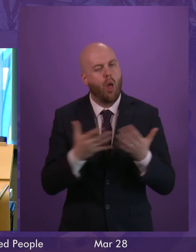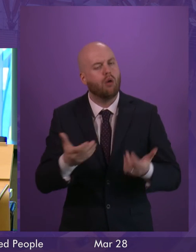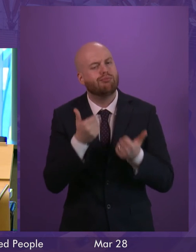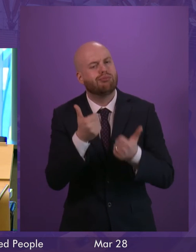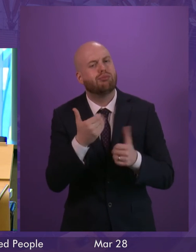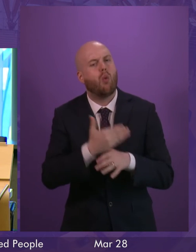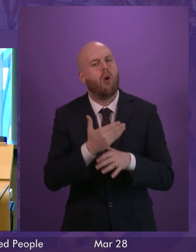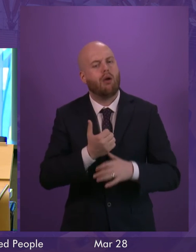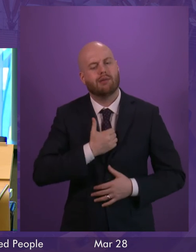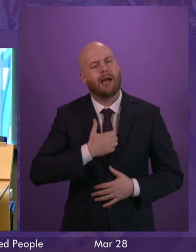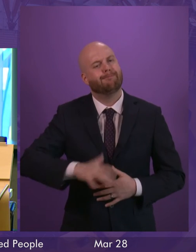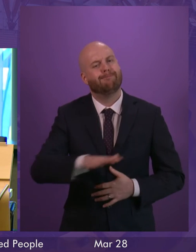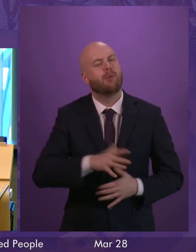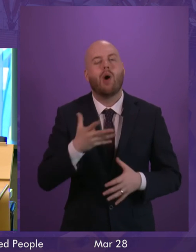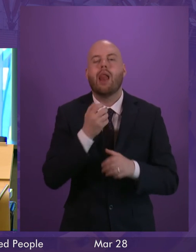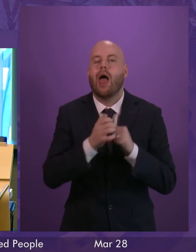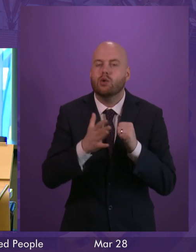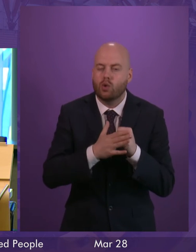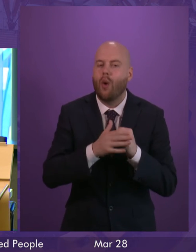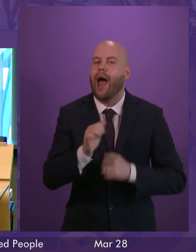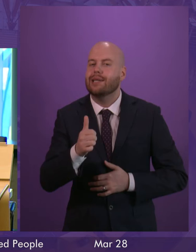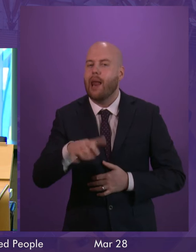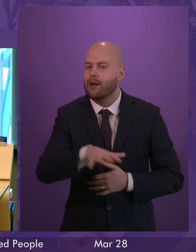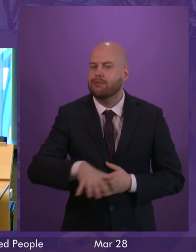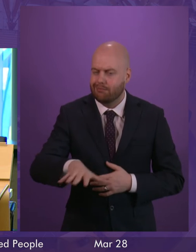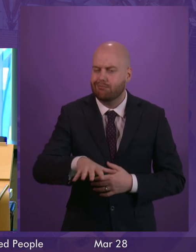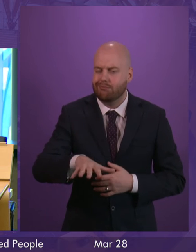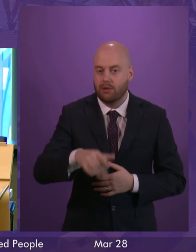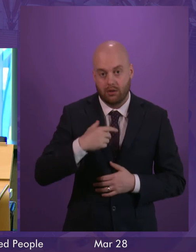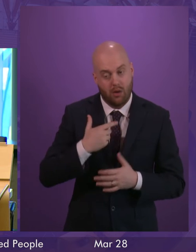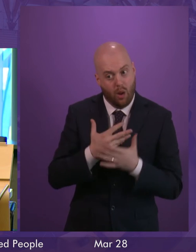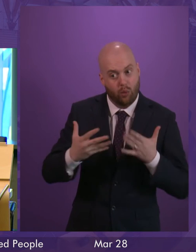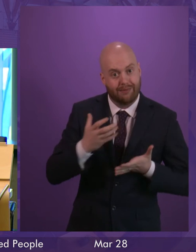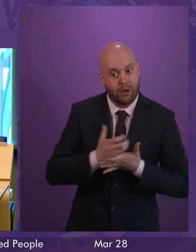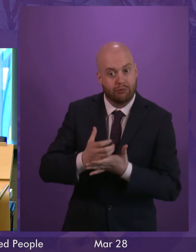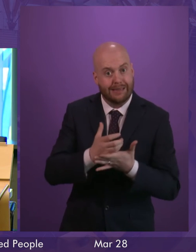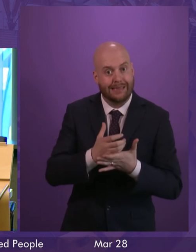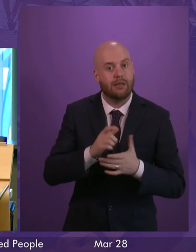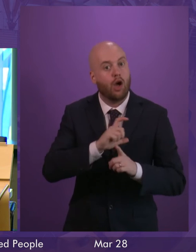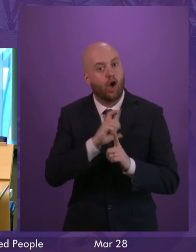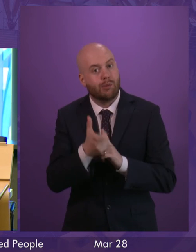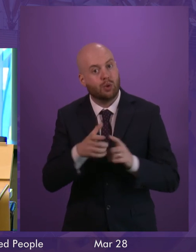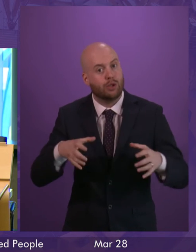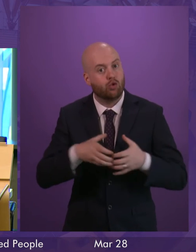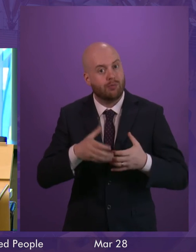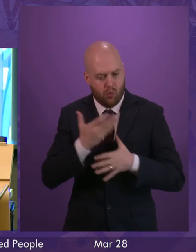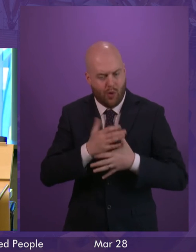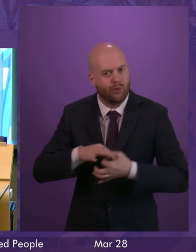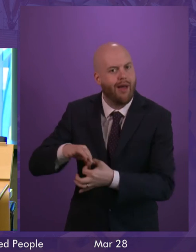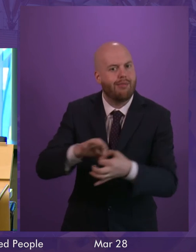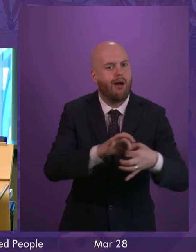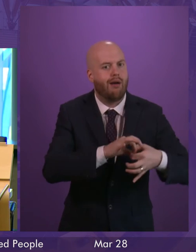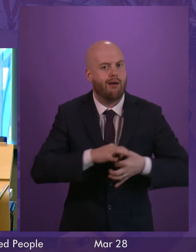constituency of Glasgow and Eastland through the collaborative work of many charities and community groups. We step together, as I mentioned,